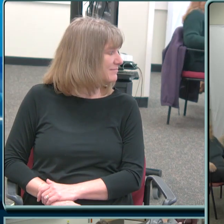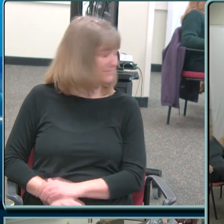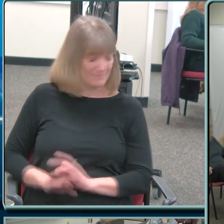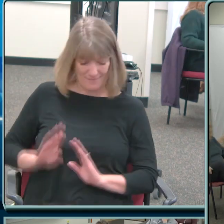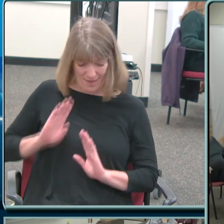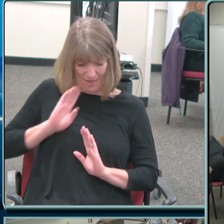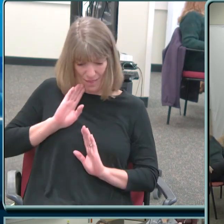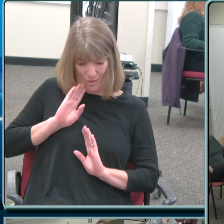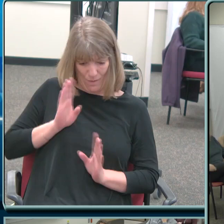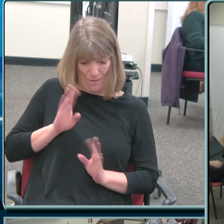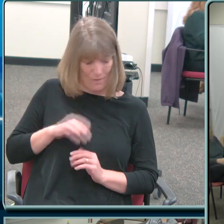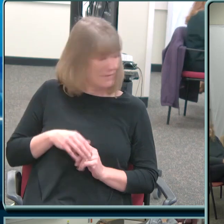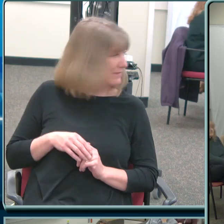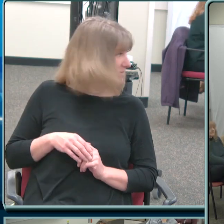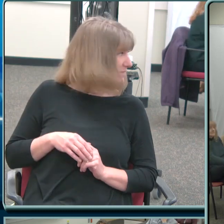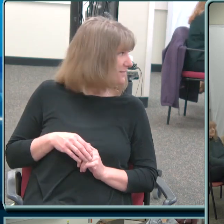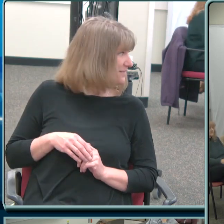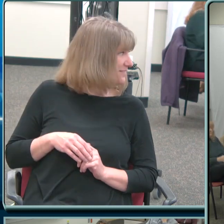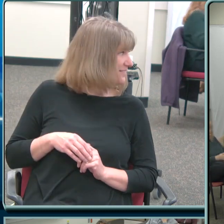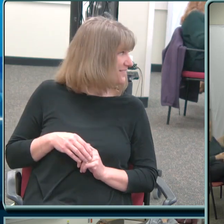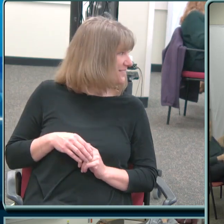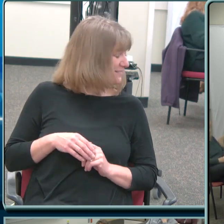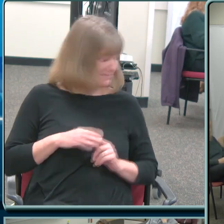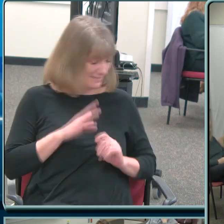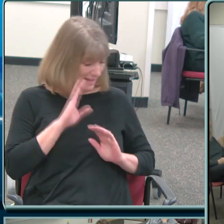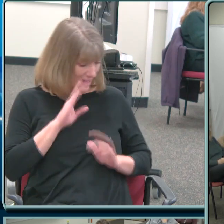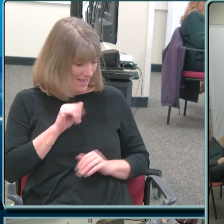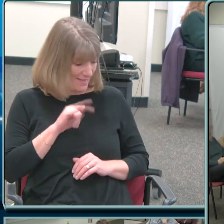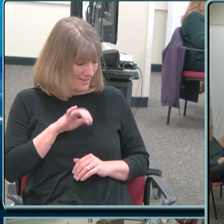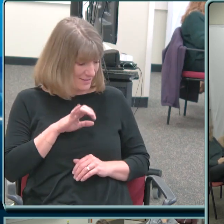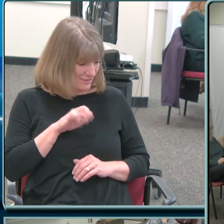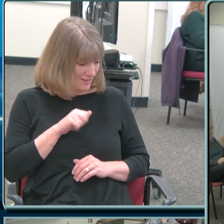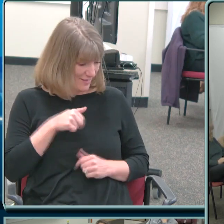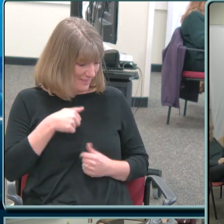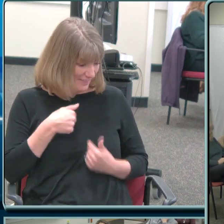Hello? Hi, Alicia, it's Vicki.